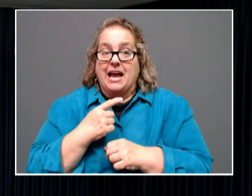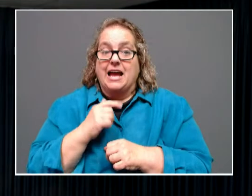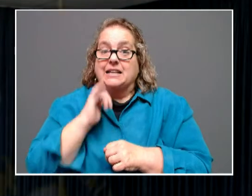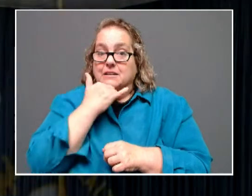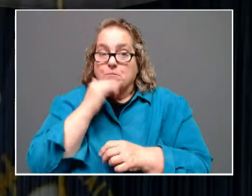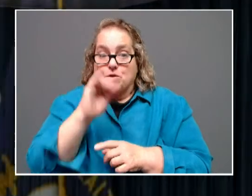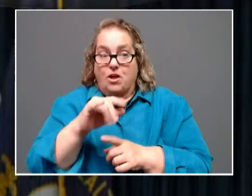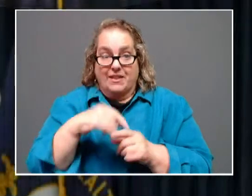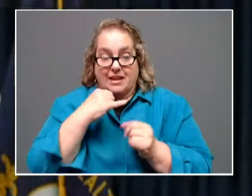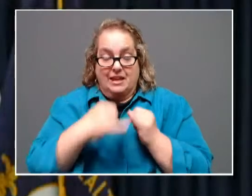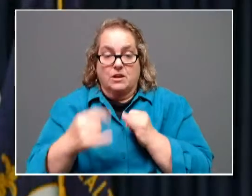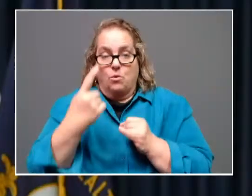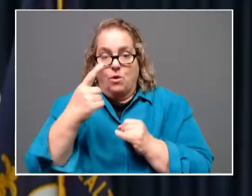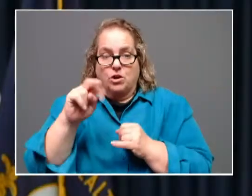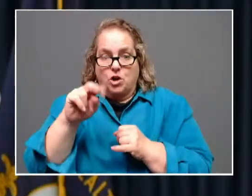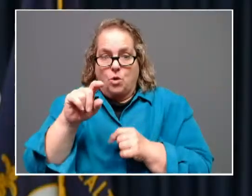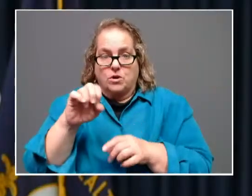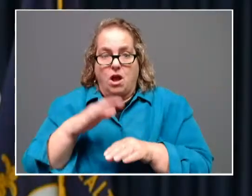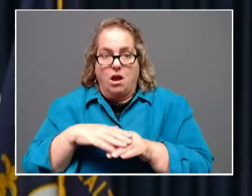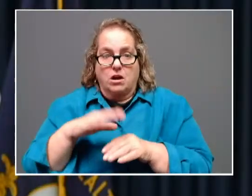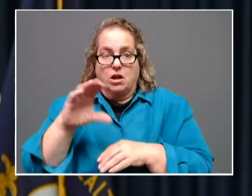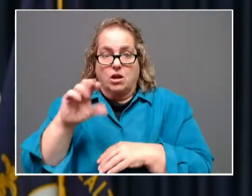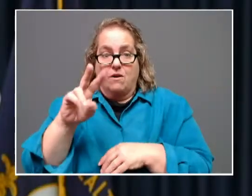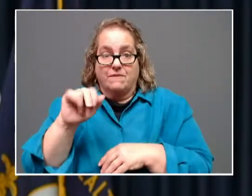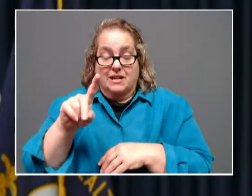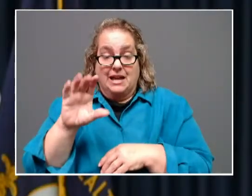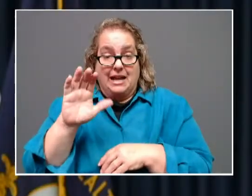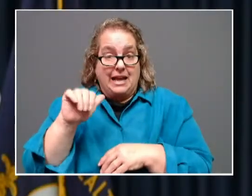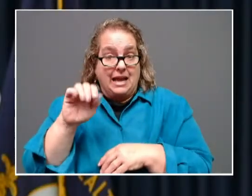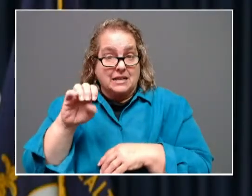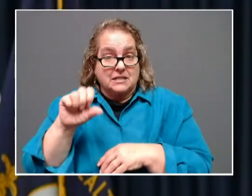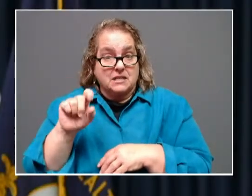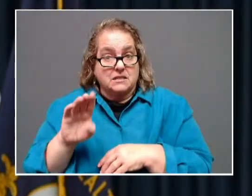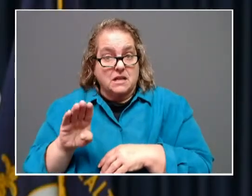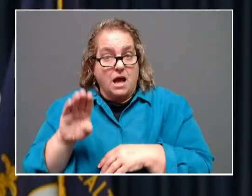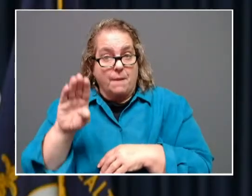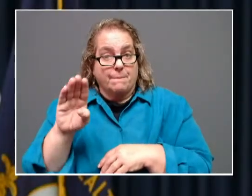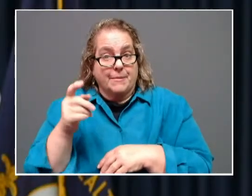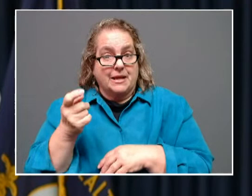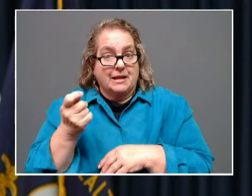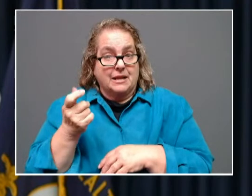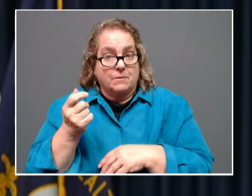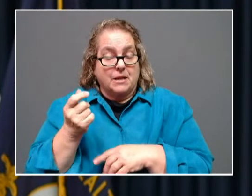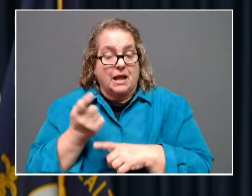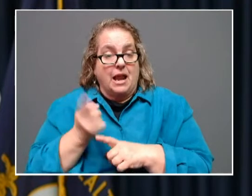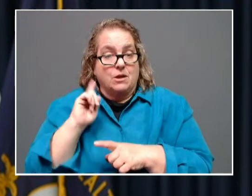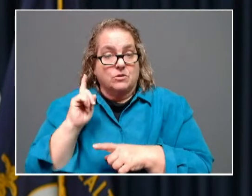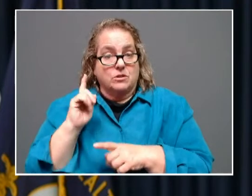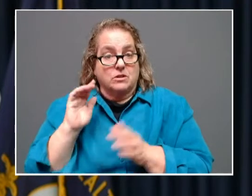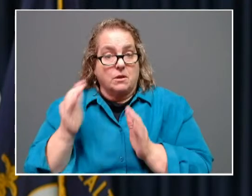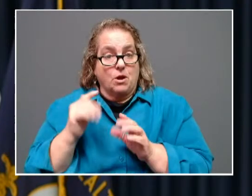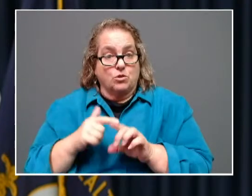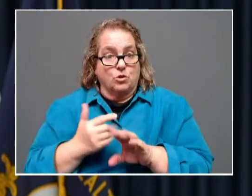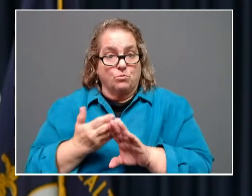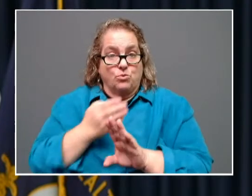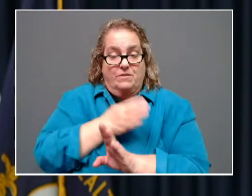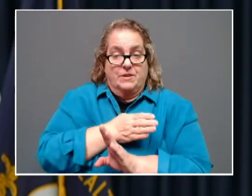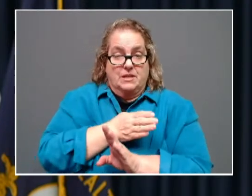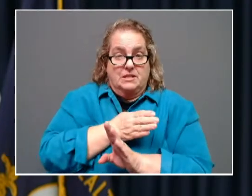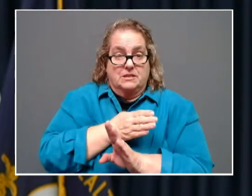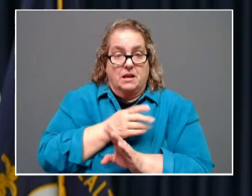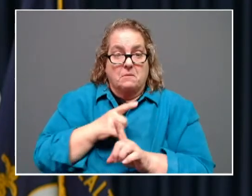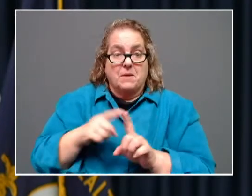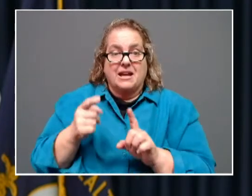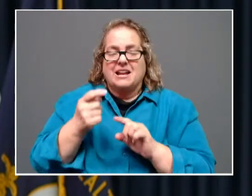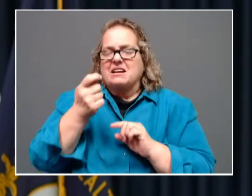COVID. Cases were up just a little bit this last week compared to the previous one, but a very